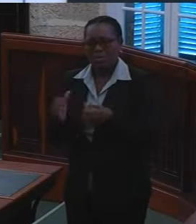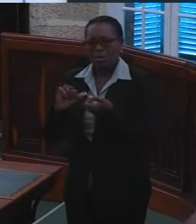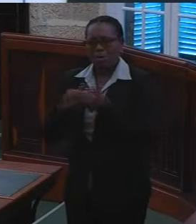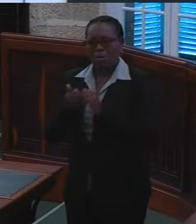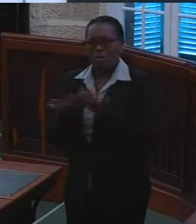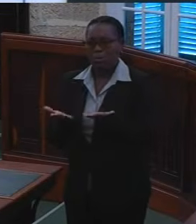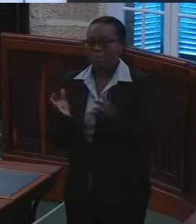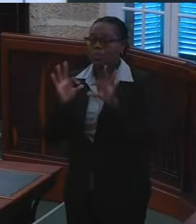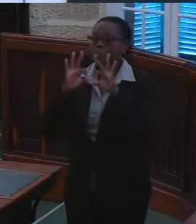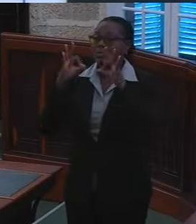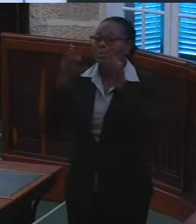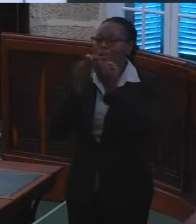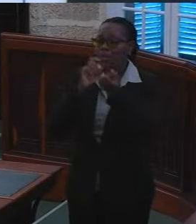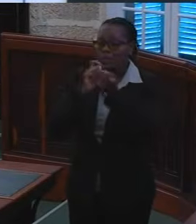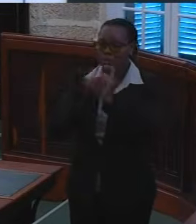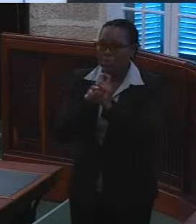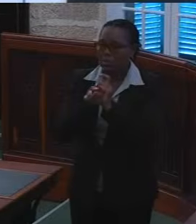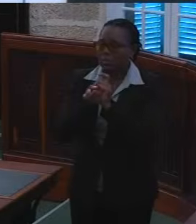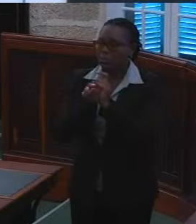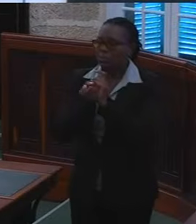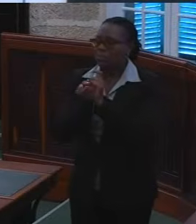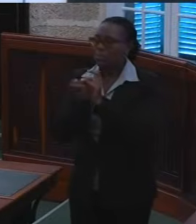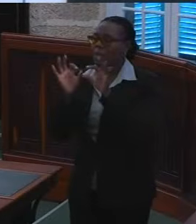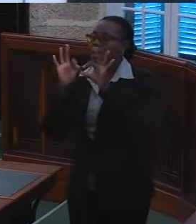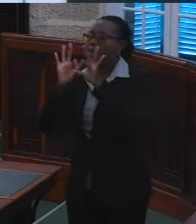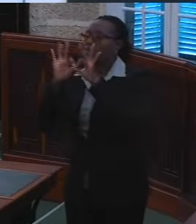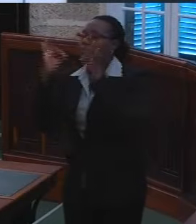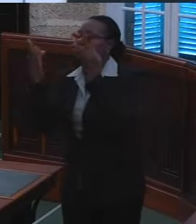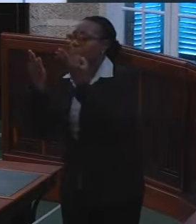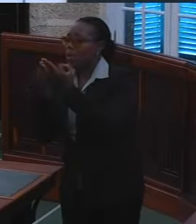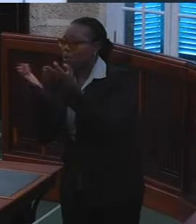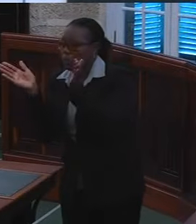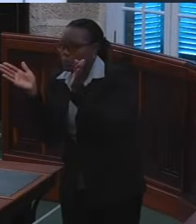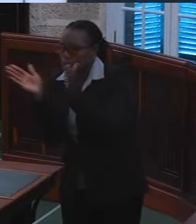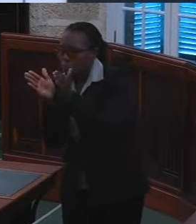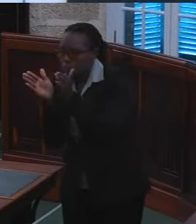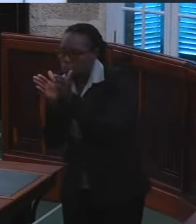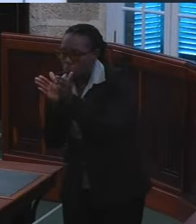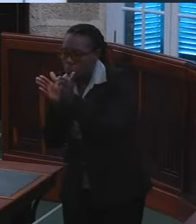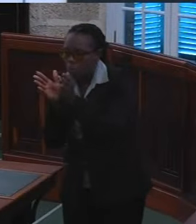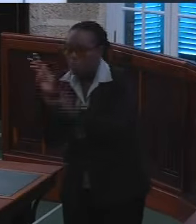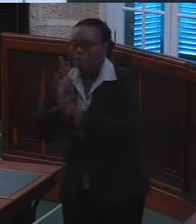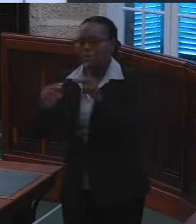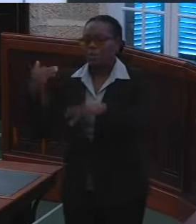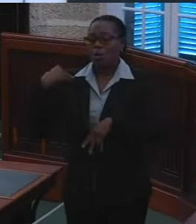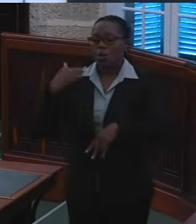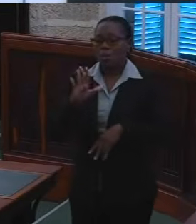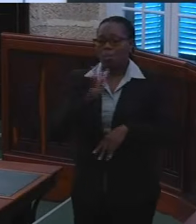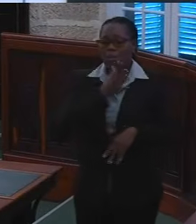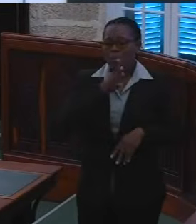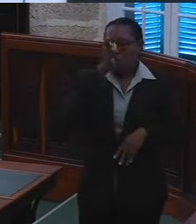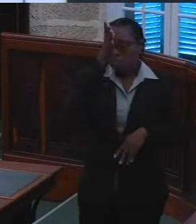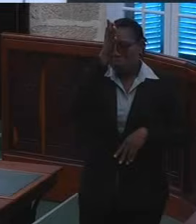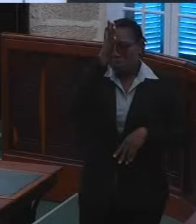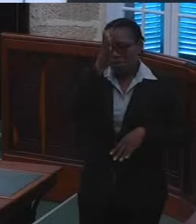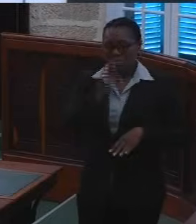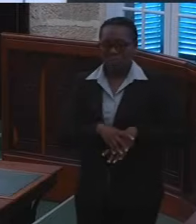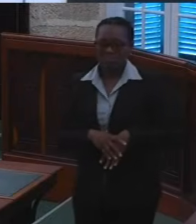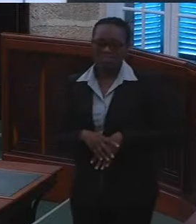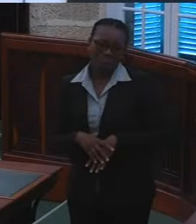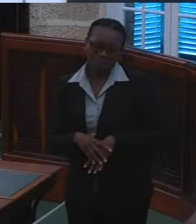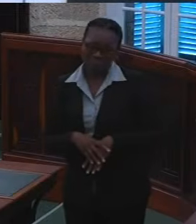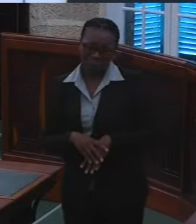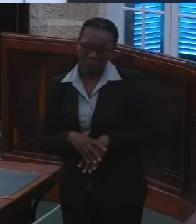getting smaller and smaller and smaller. But people feel that their responsibility to their parents is also getting